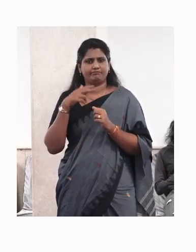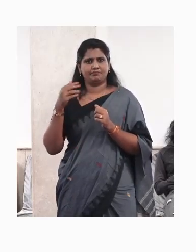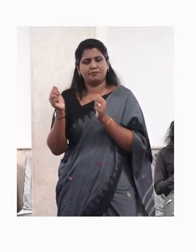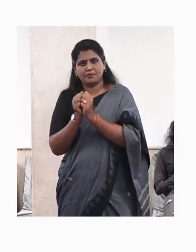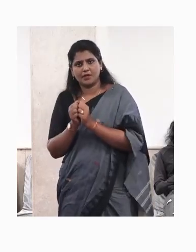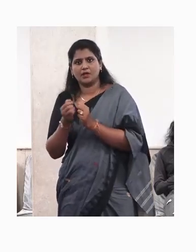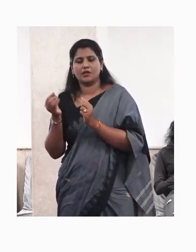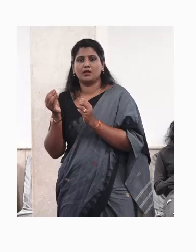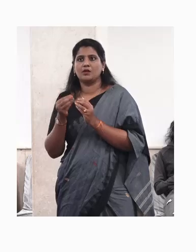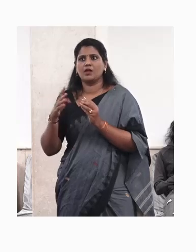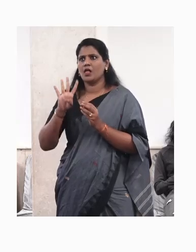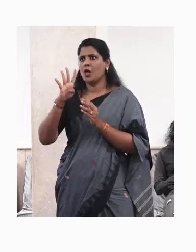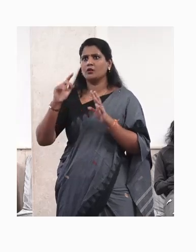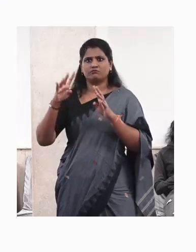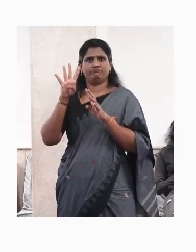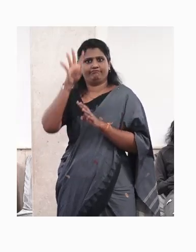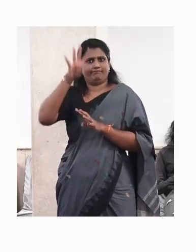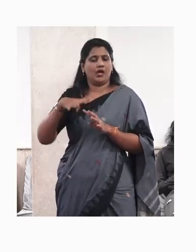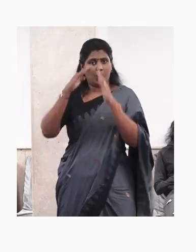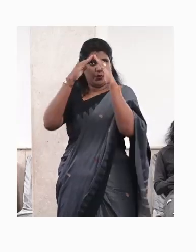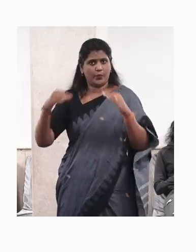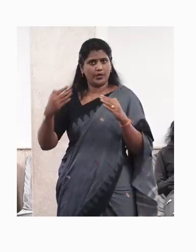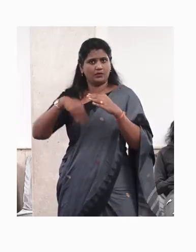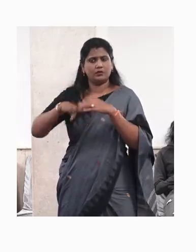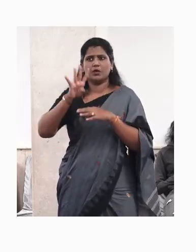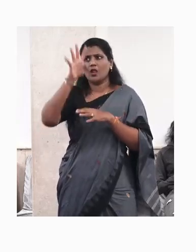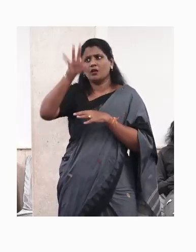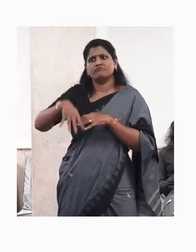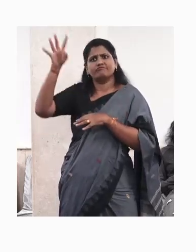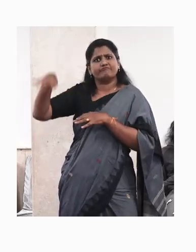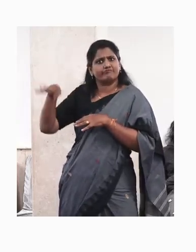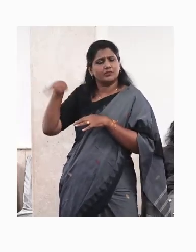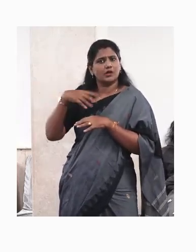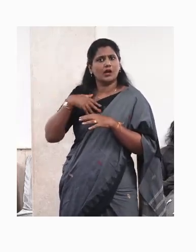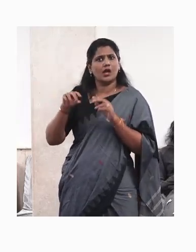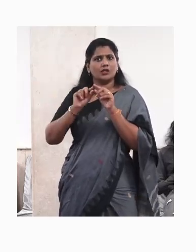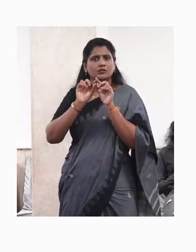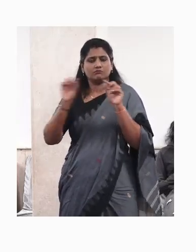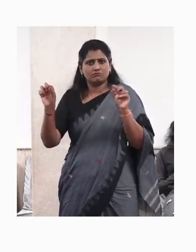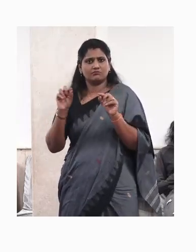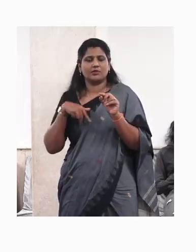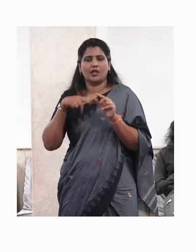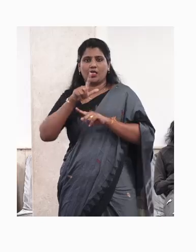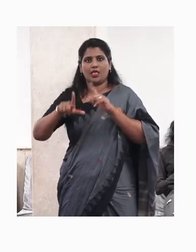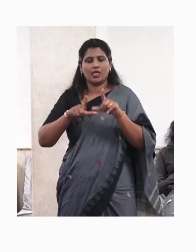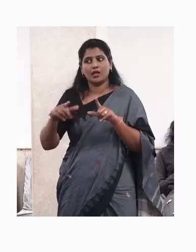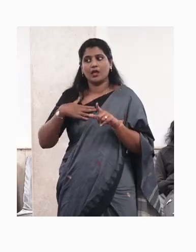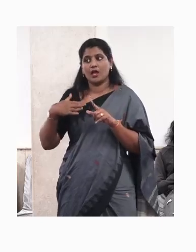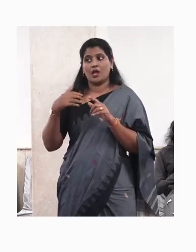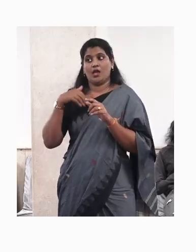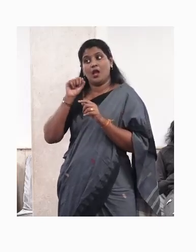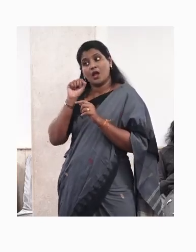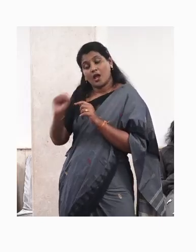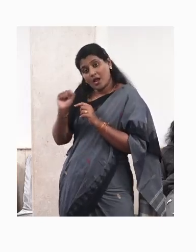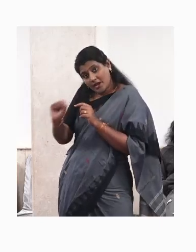the four walls of a home. Especially in the Indian context, it translates literally, "Namba veedukulla